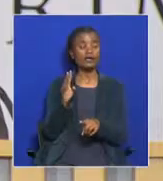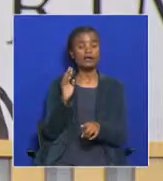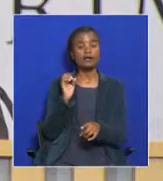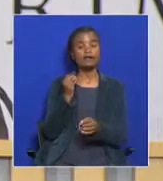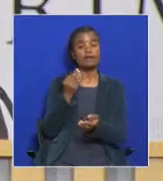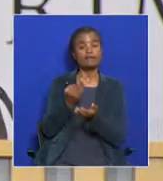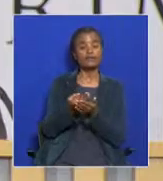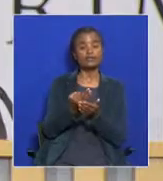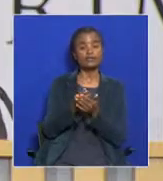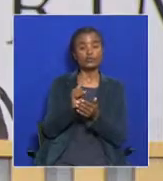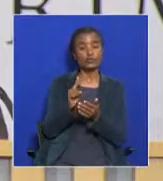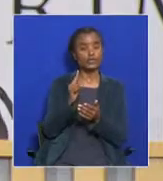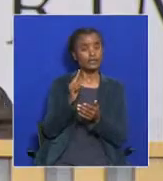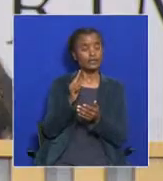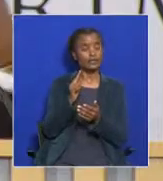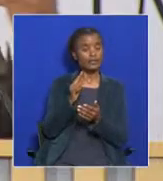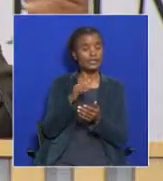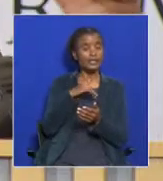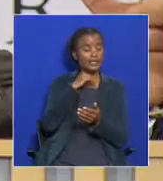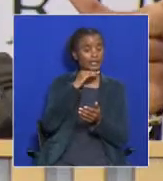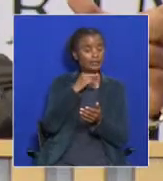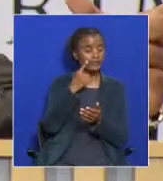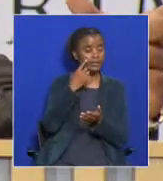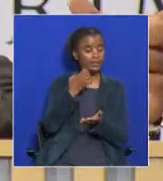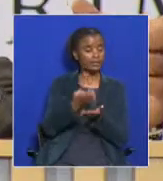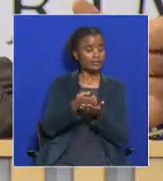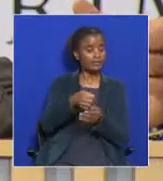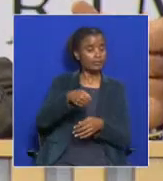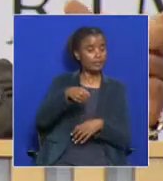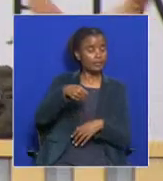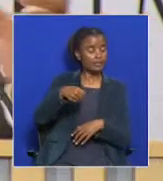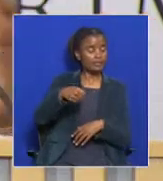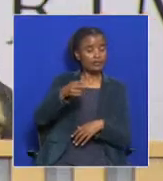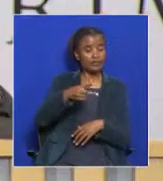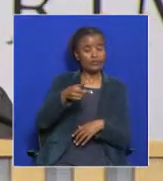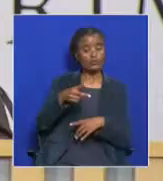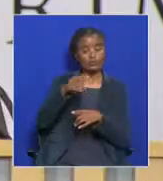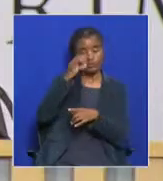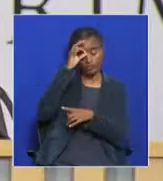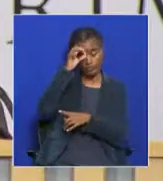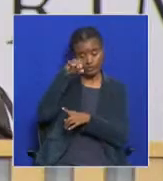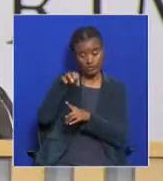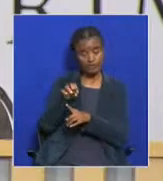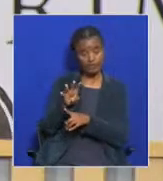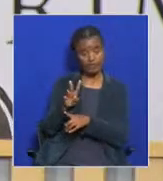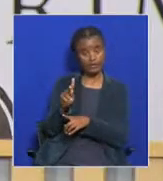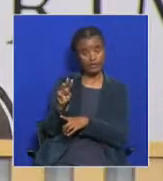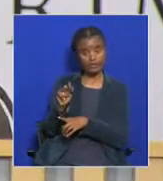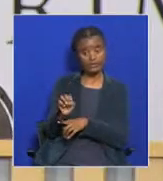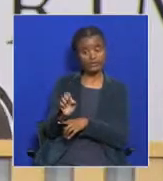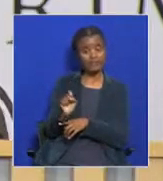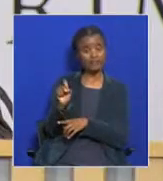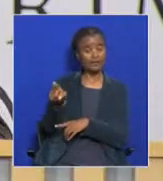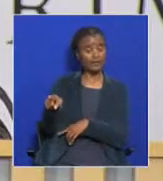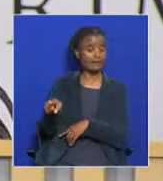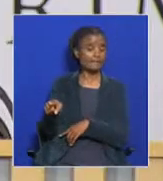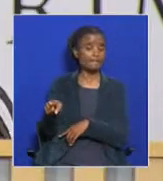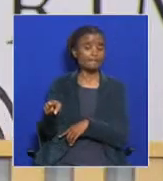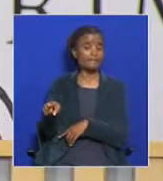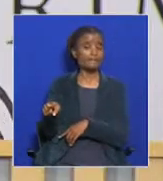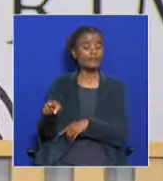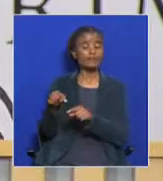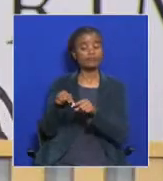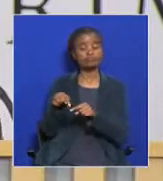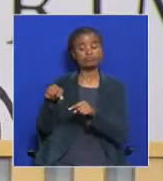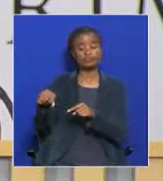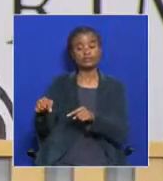bags. The station was only 4 kilometers away. Those were the factors in my mind. And I